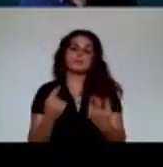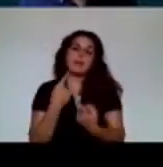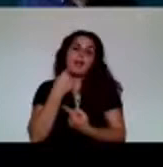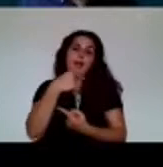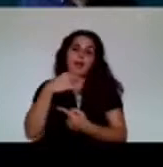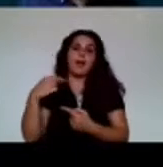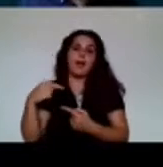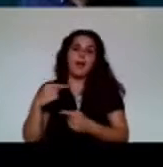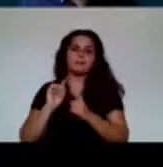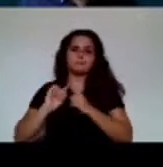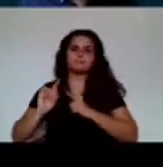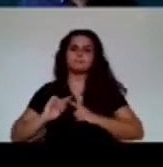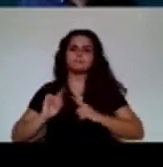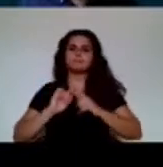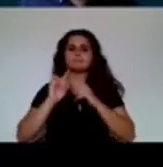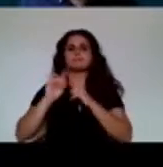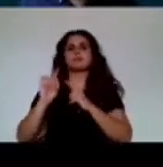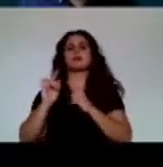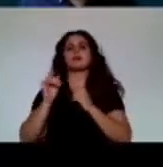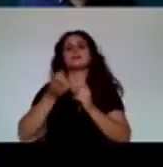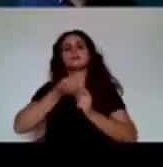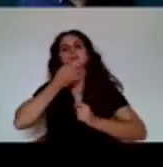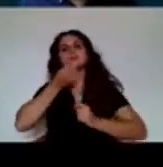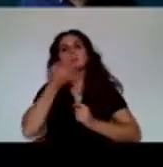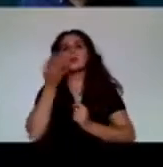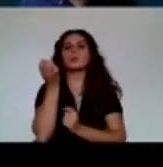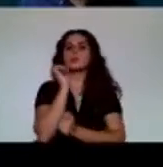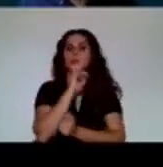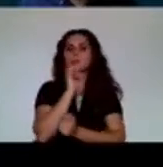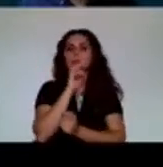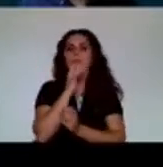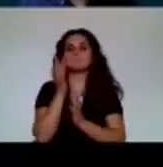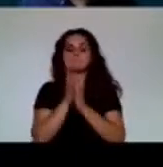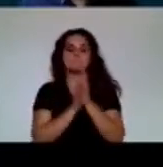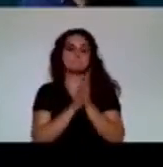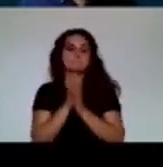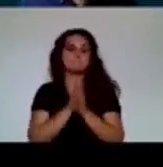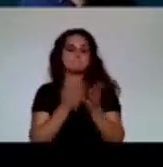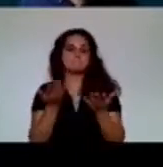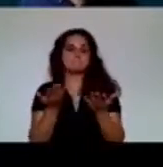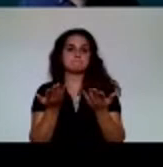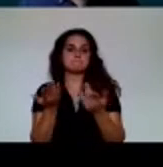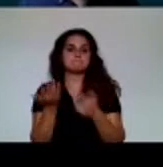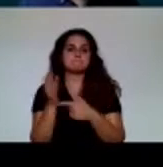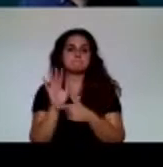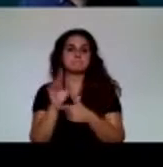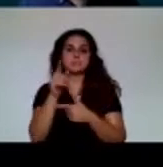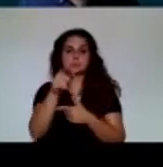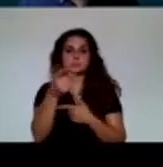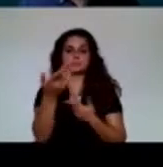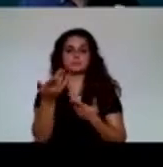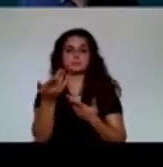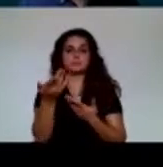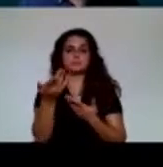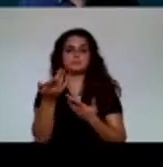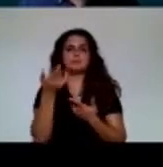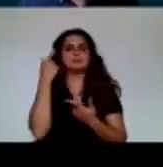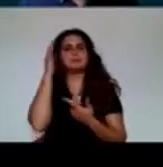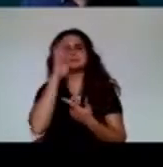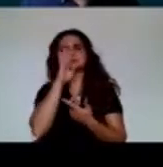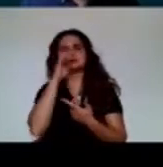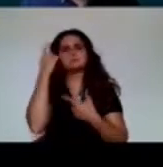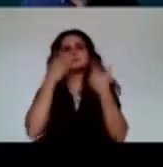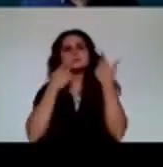different explanations that we can put forward. So one is that actually thinking that children